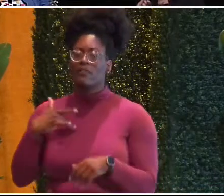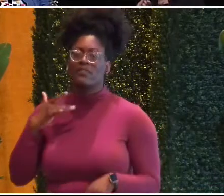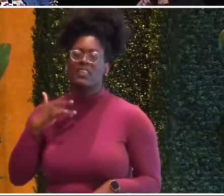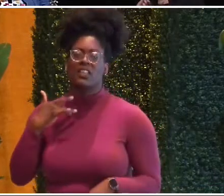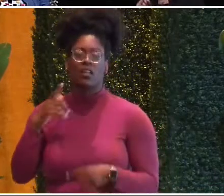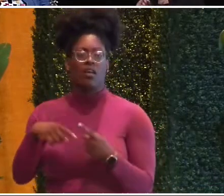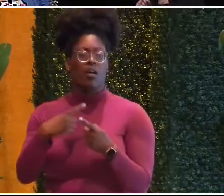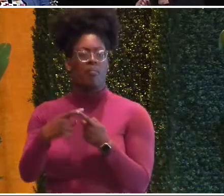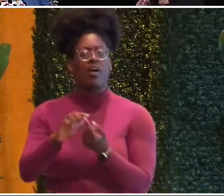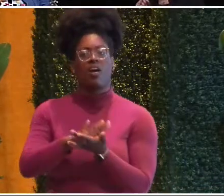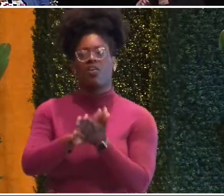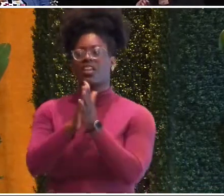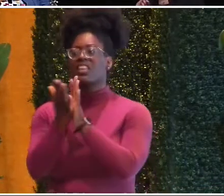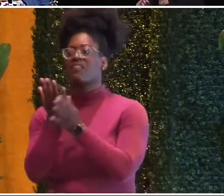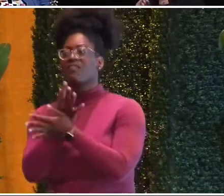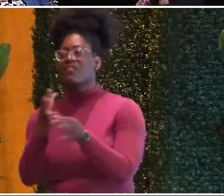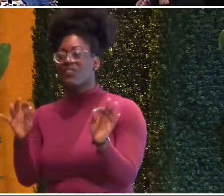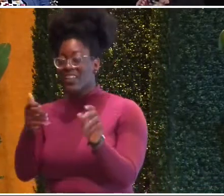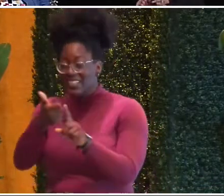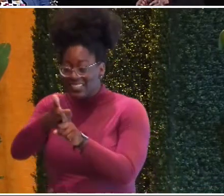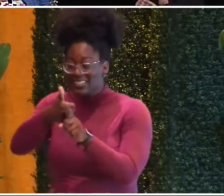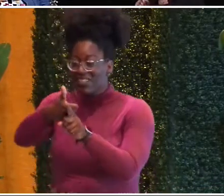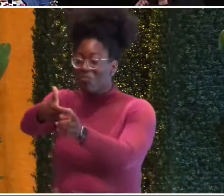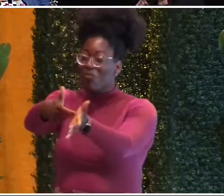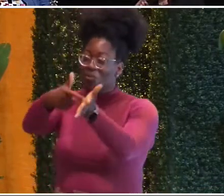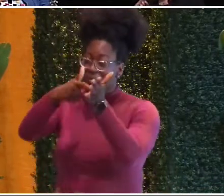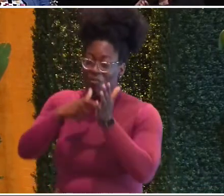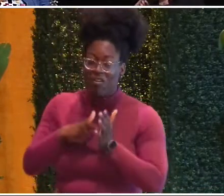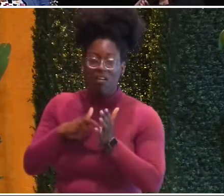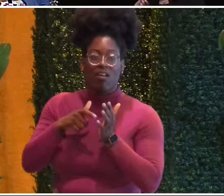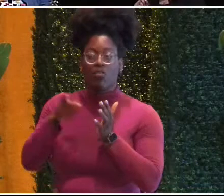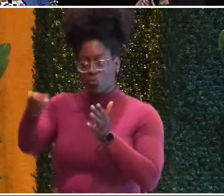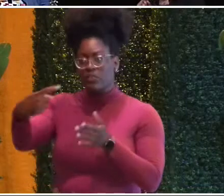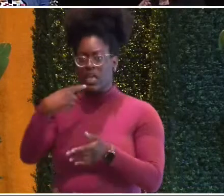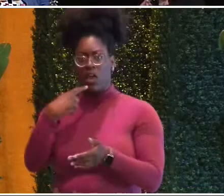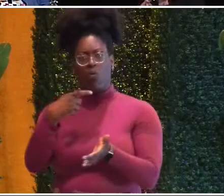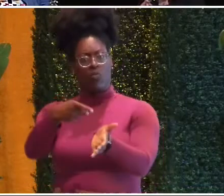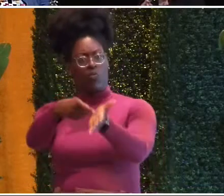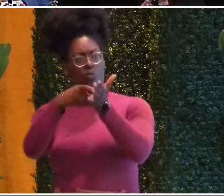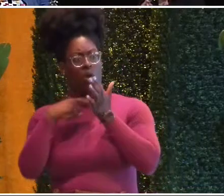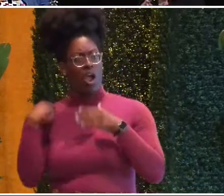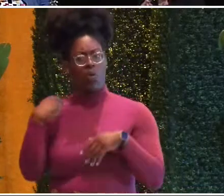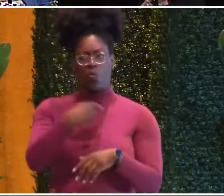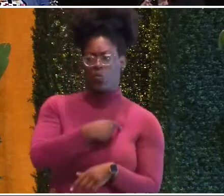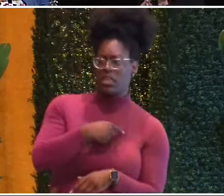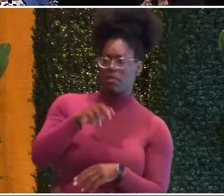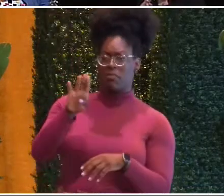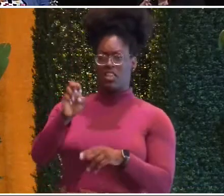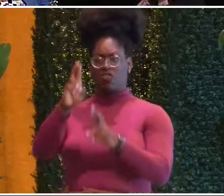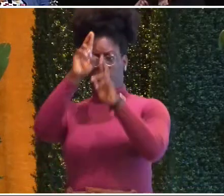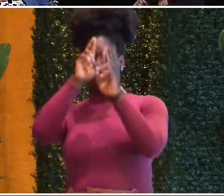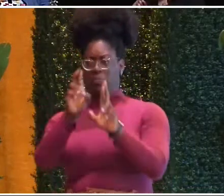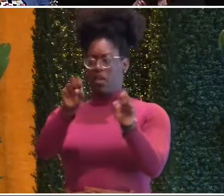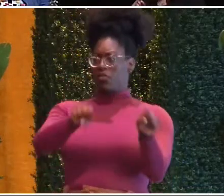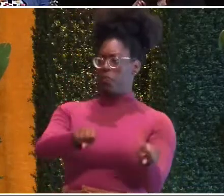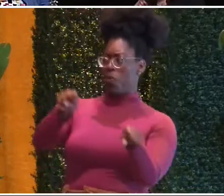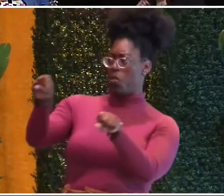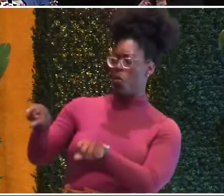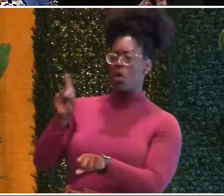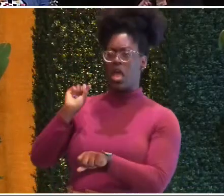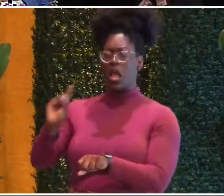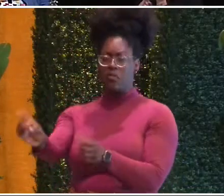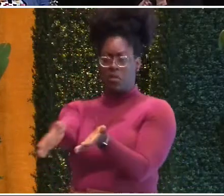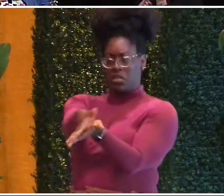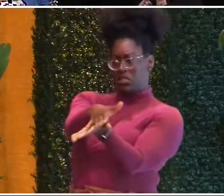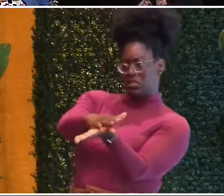free requires civility, respectability, or, to be blunt,